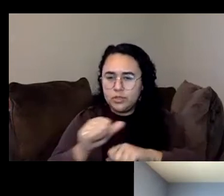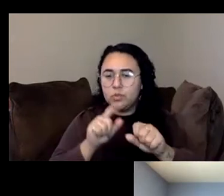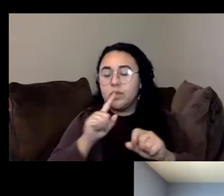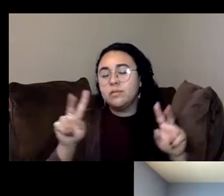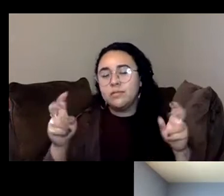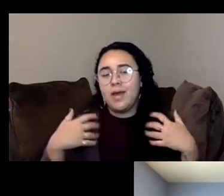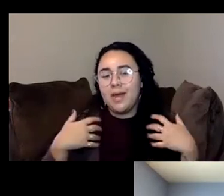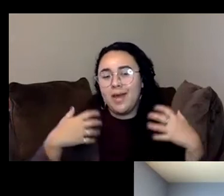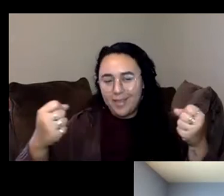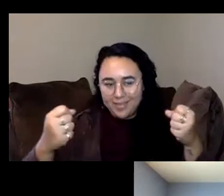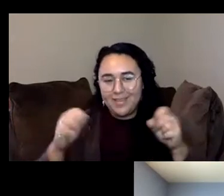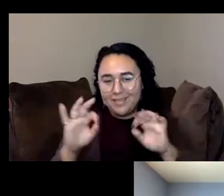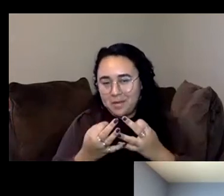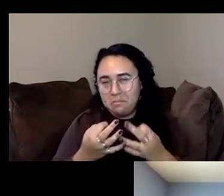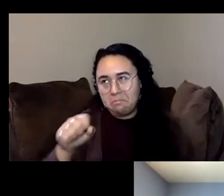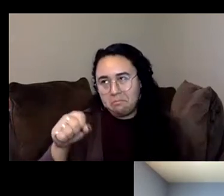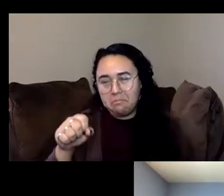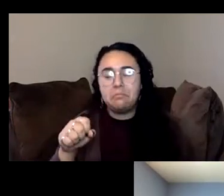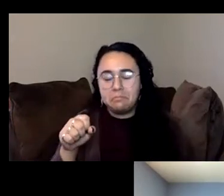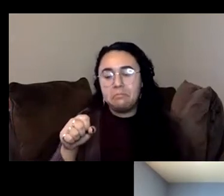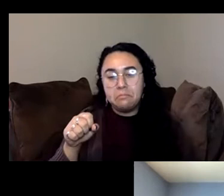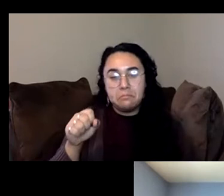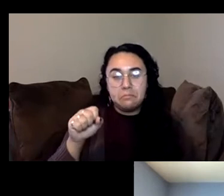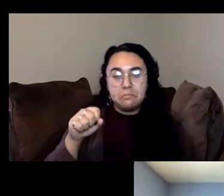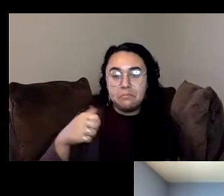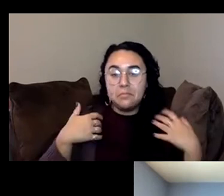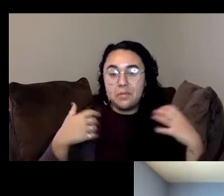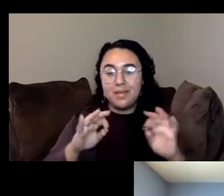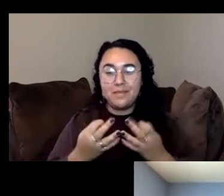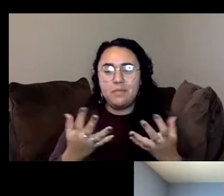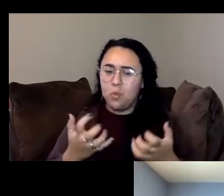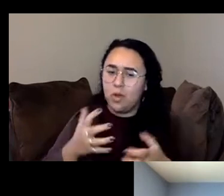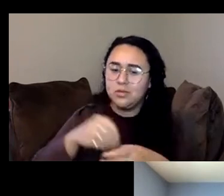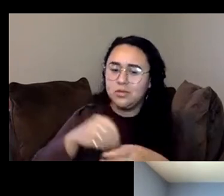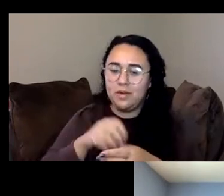me qualify it. It's a healthy family. It's the kind of family you want to be a part of.